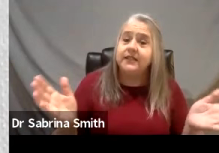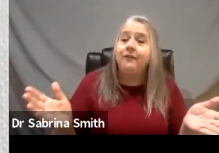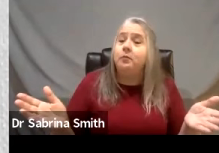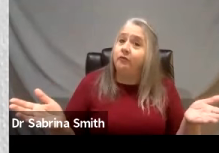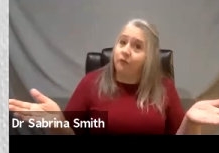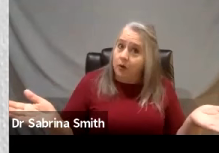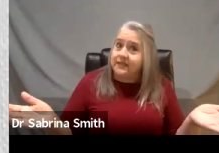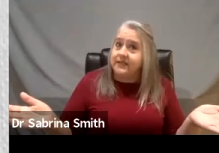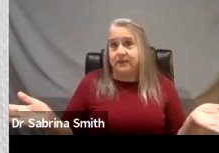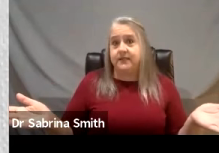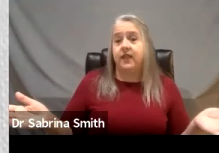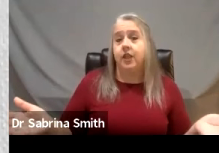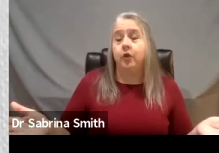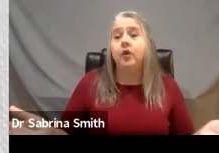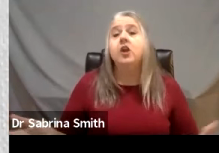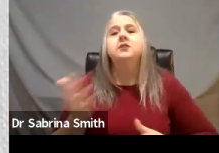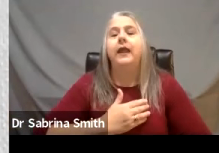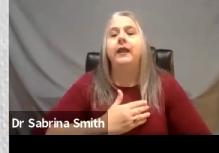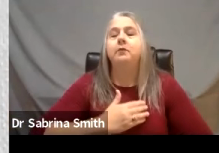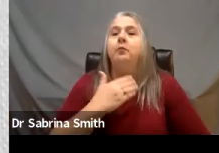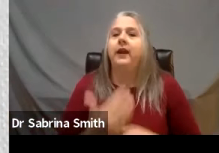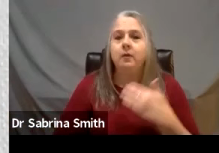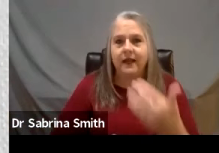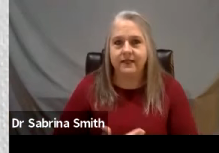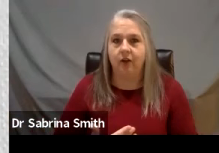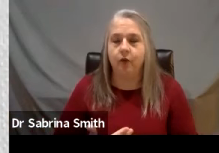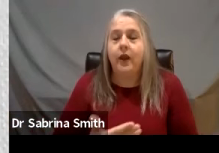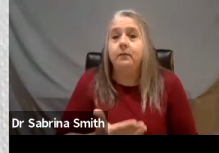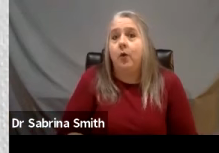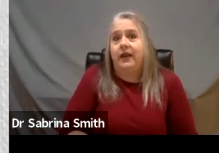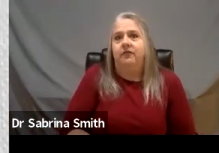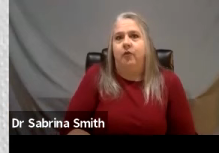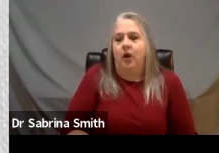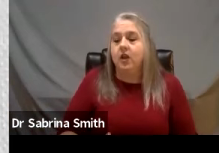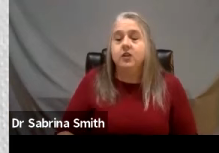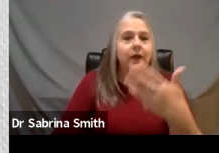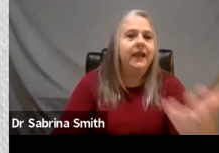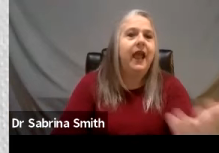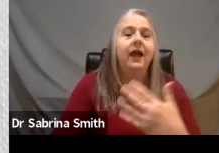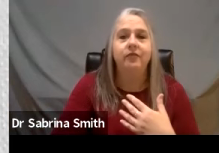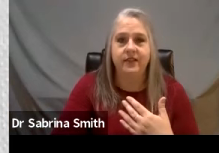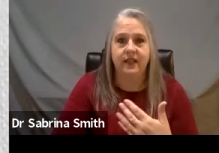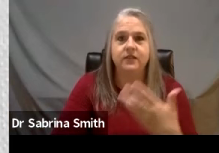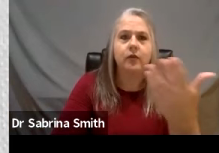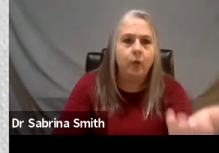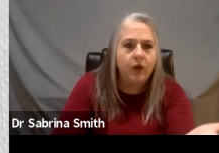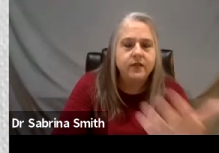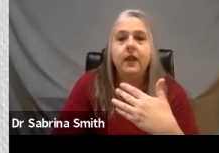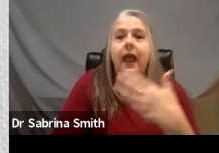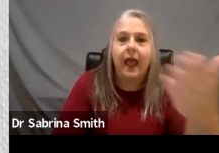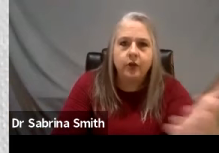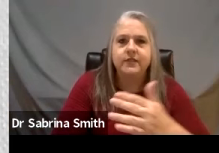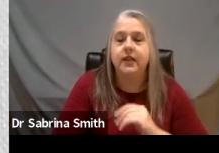would like to have it before my test, please and thank you, so I can prepare myself for what I'm going in for. So I can have these things. So like